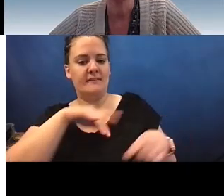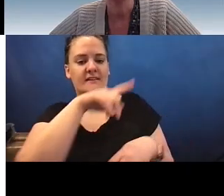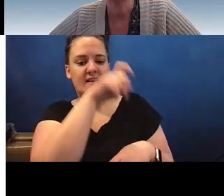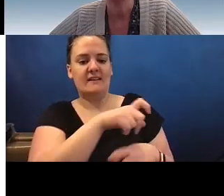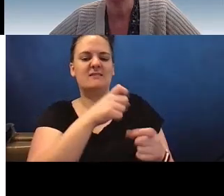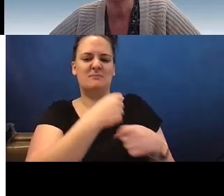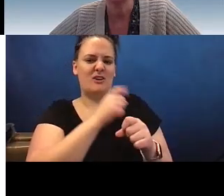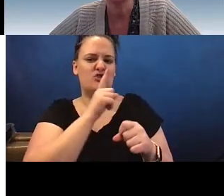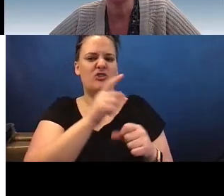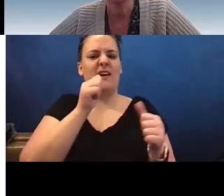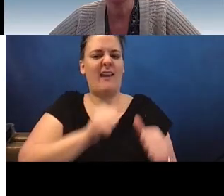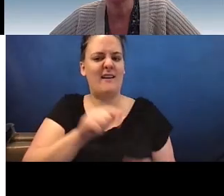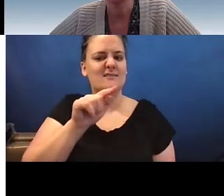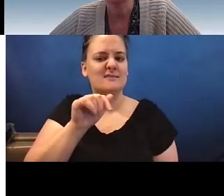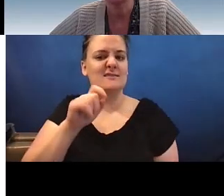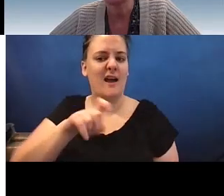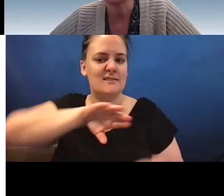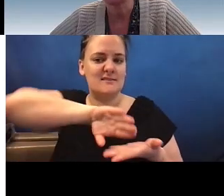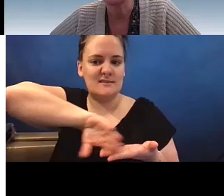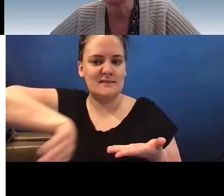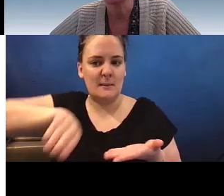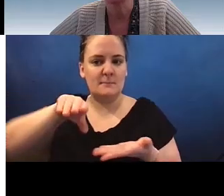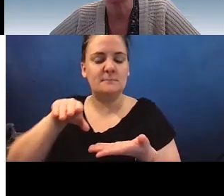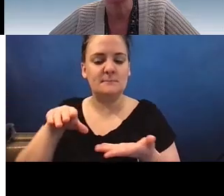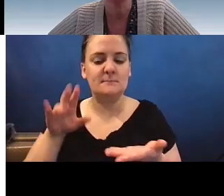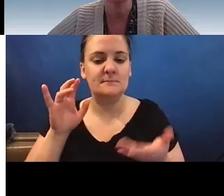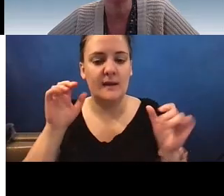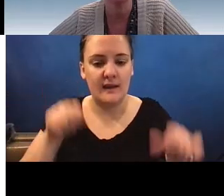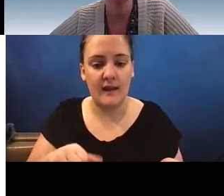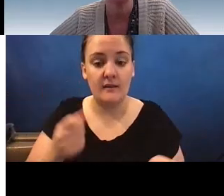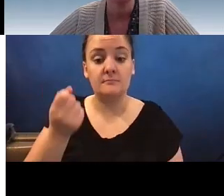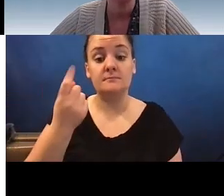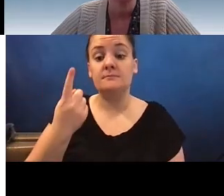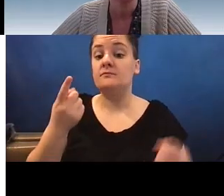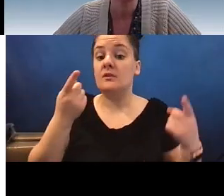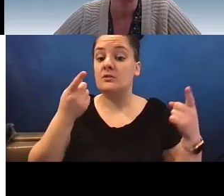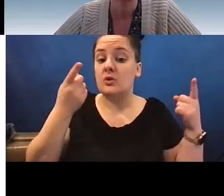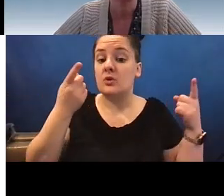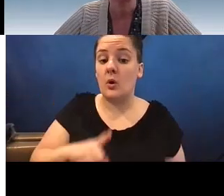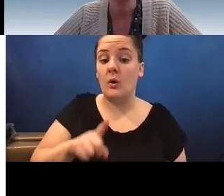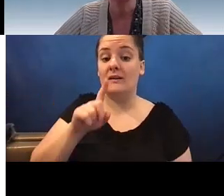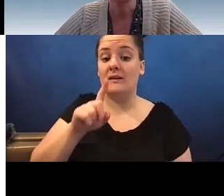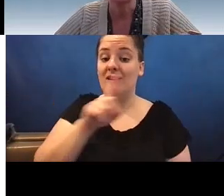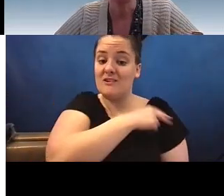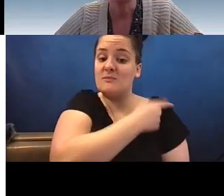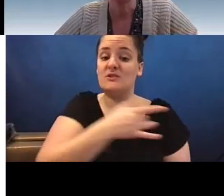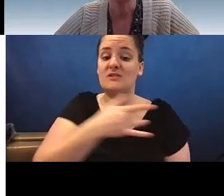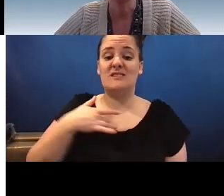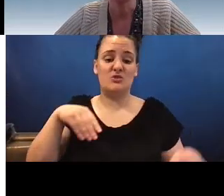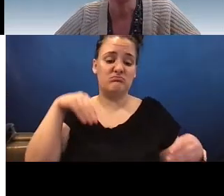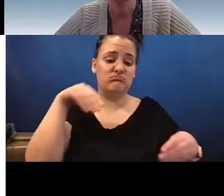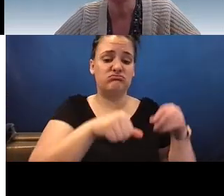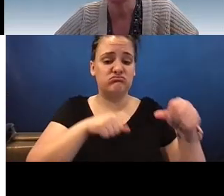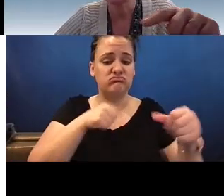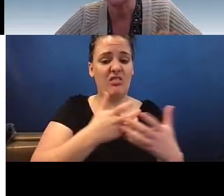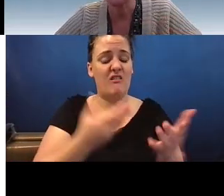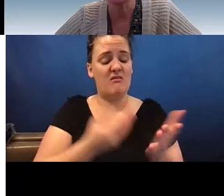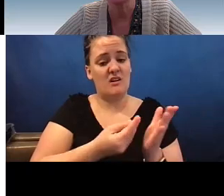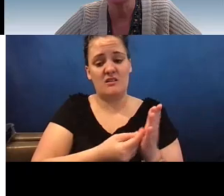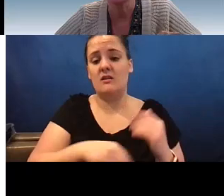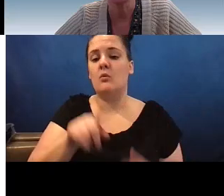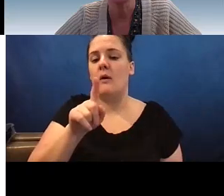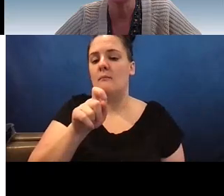amount, $1.44 billion in 2023 on community benefit. Hospitals report community benefit investments in